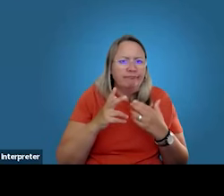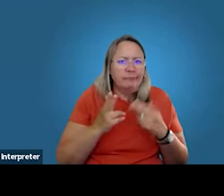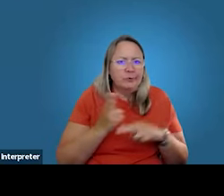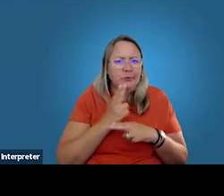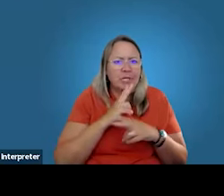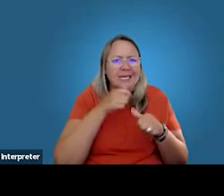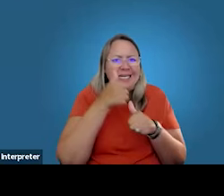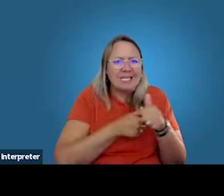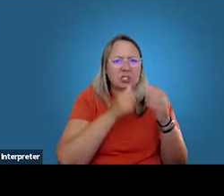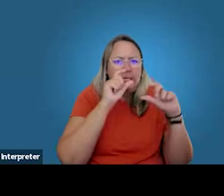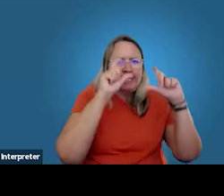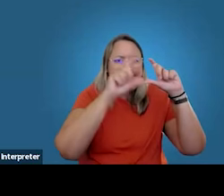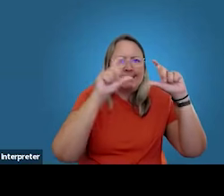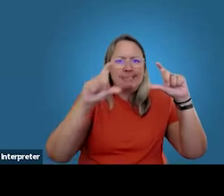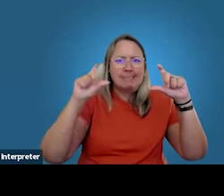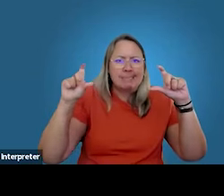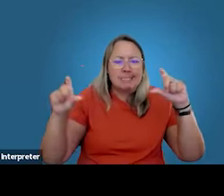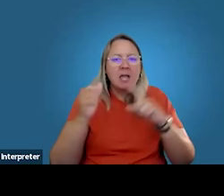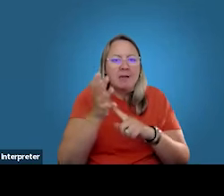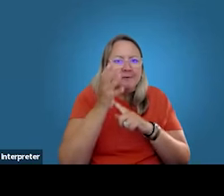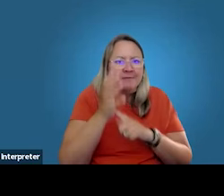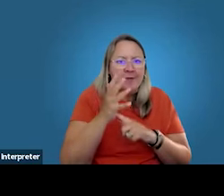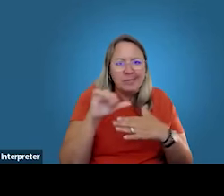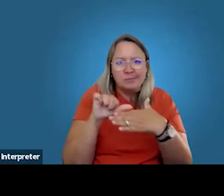one and literally give you kind of 5 minutes to have a go at each